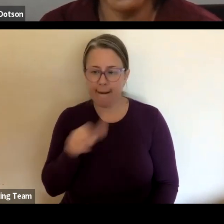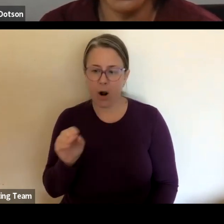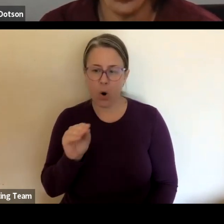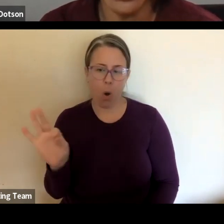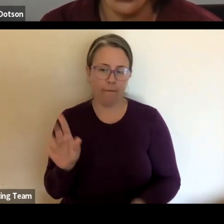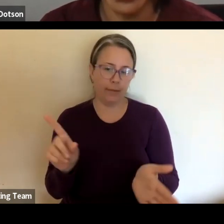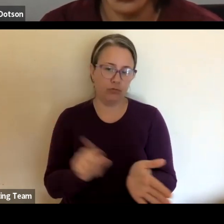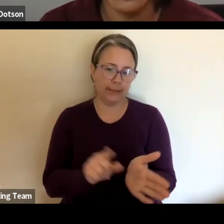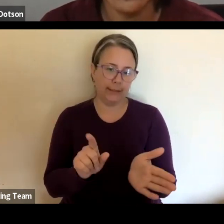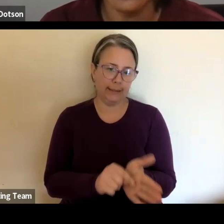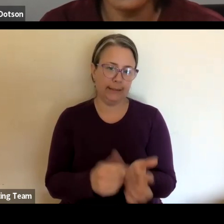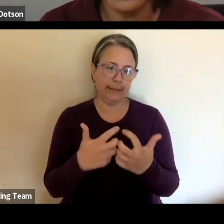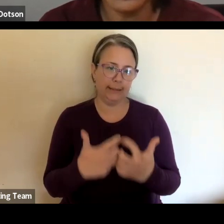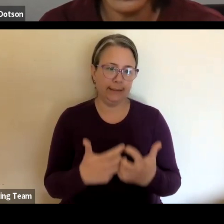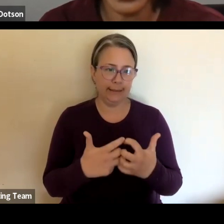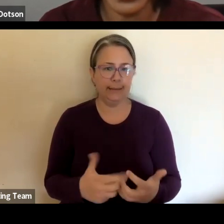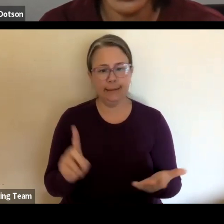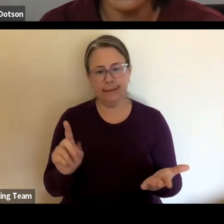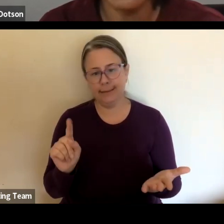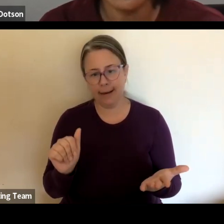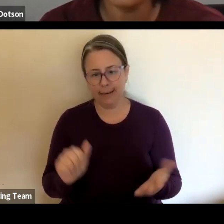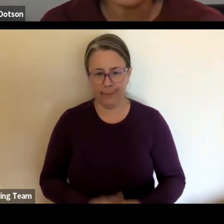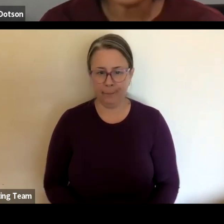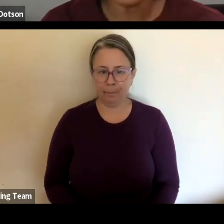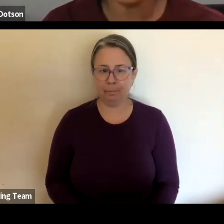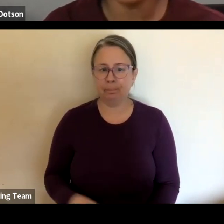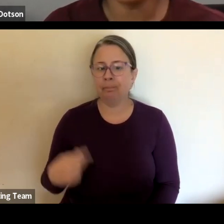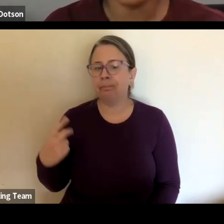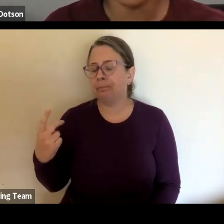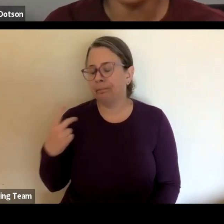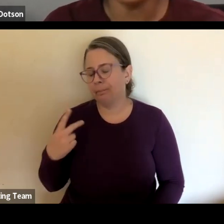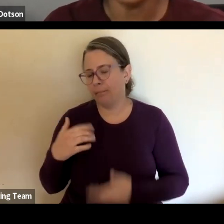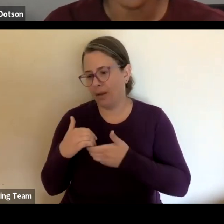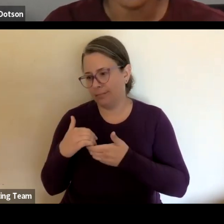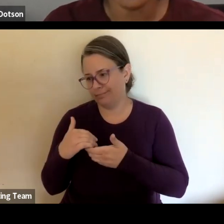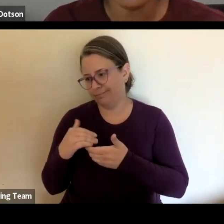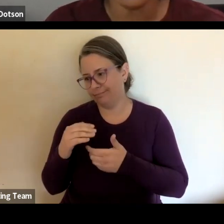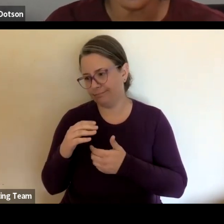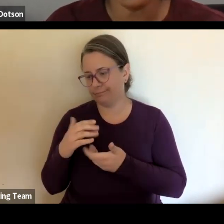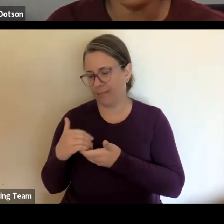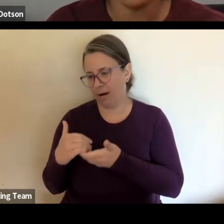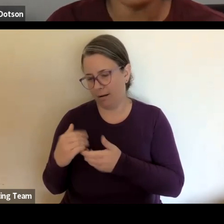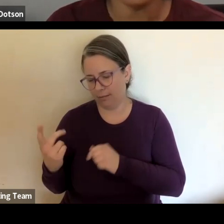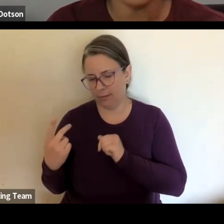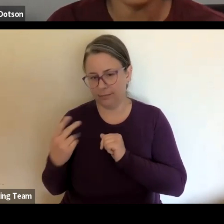a colleague of mine at University of Florida to look at trying to